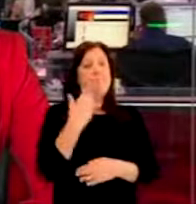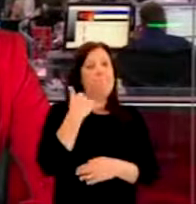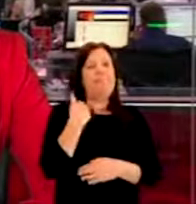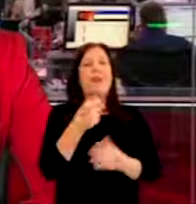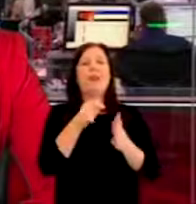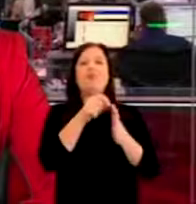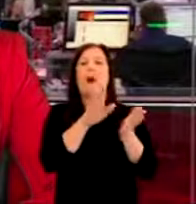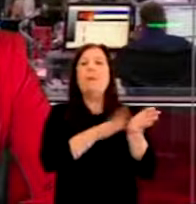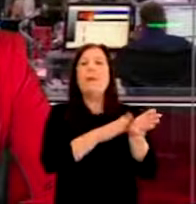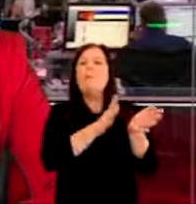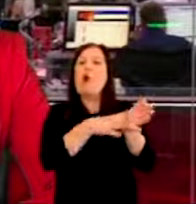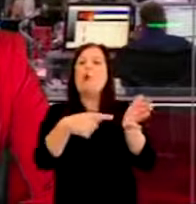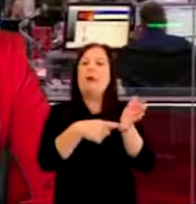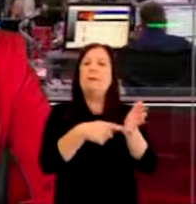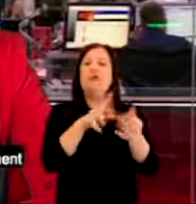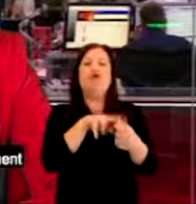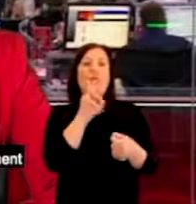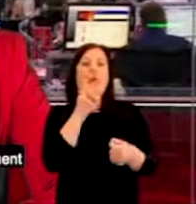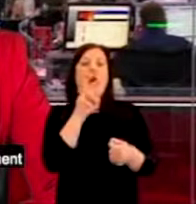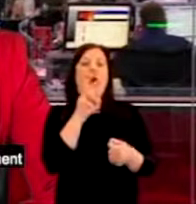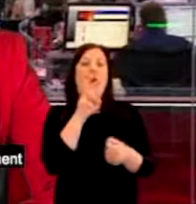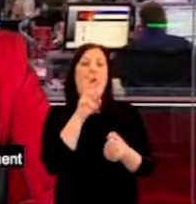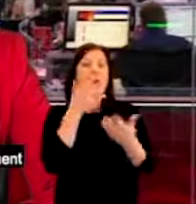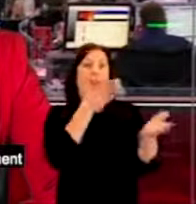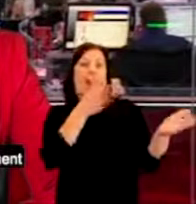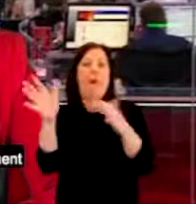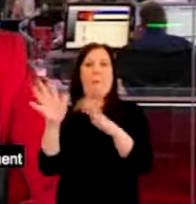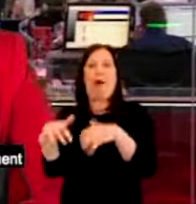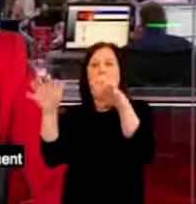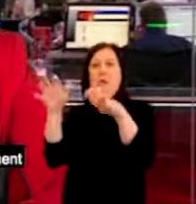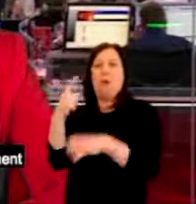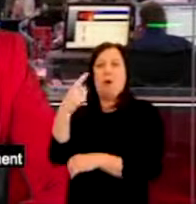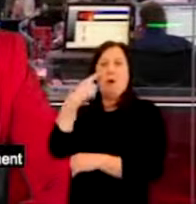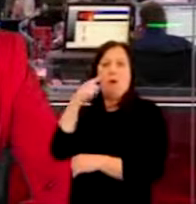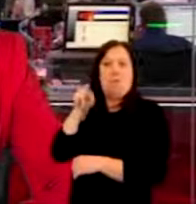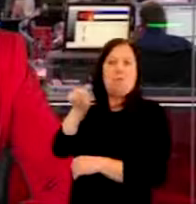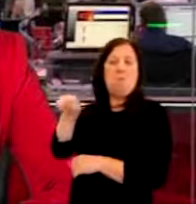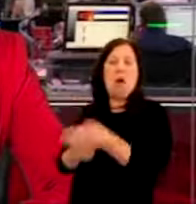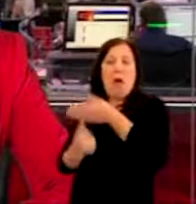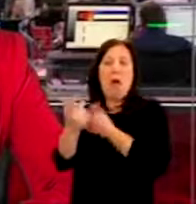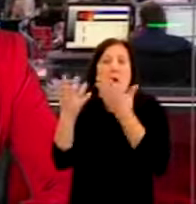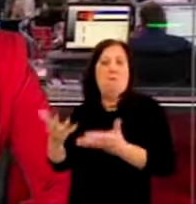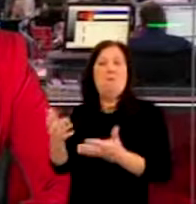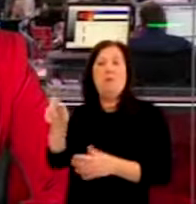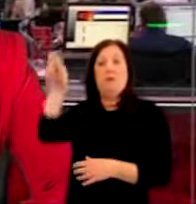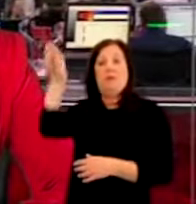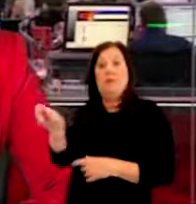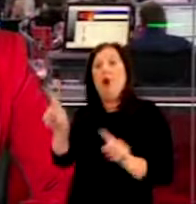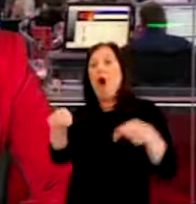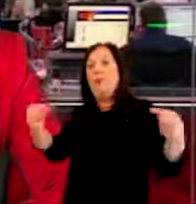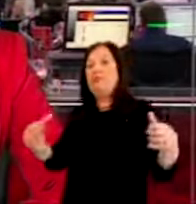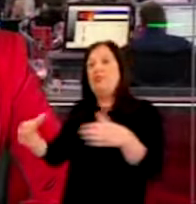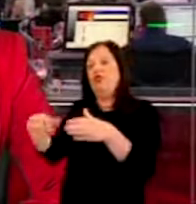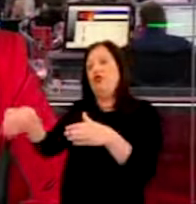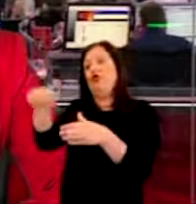of Mungo Tempest fresh in, we go straight to the Houses of Parliament, where the leader of the